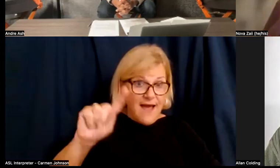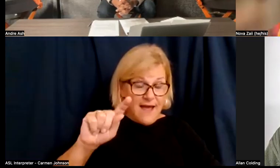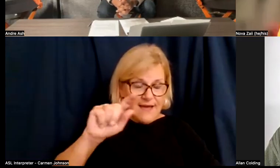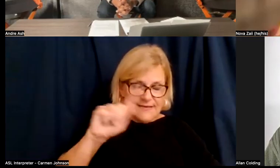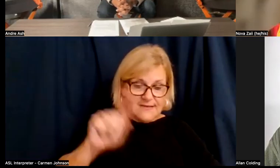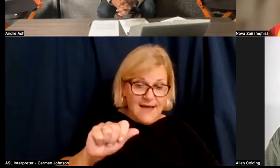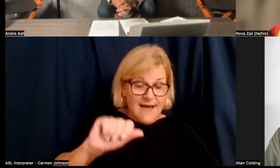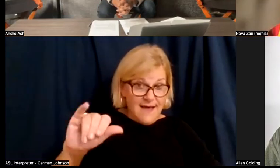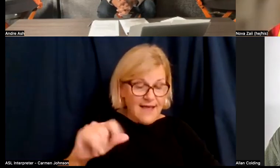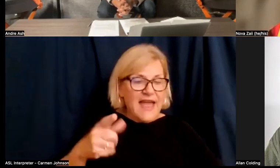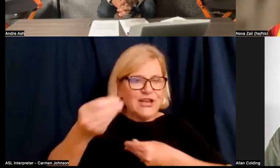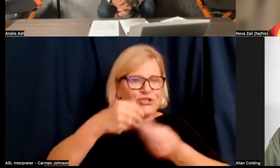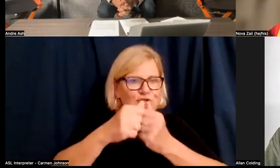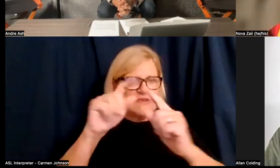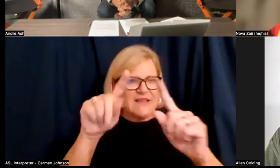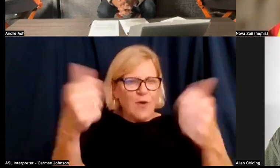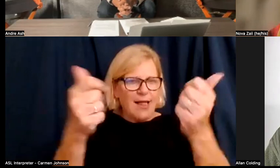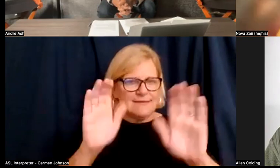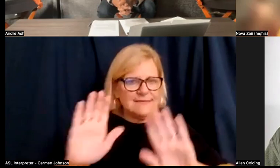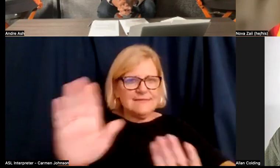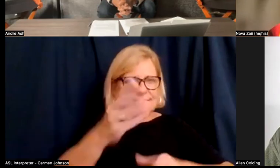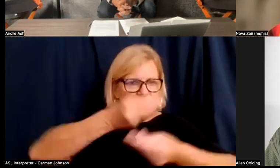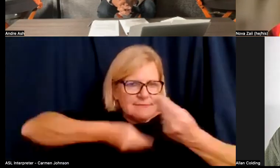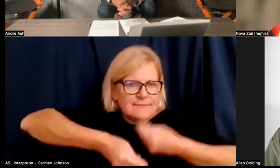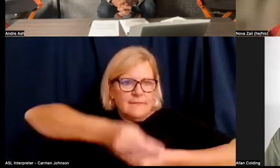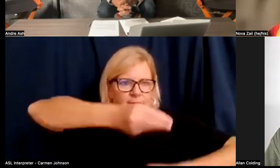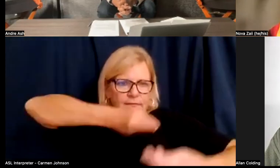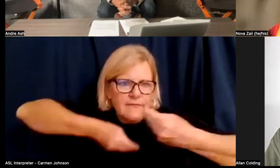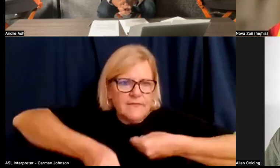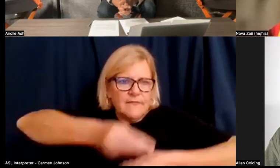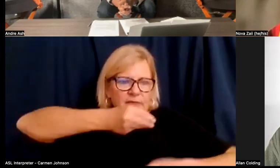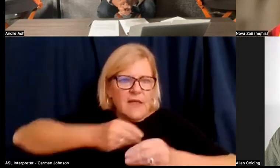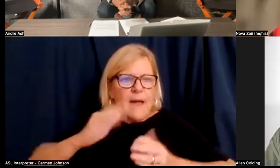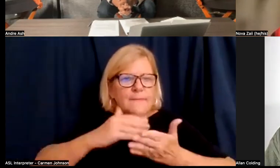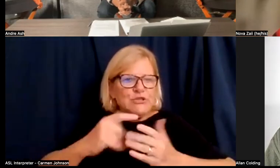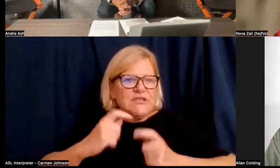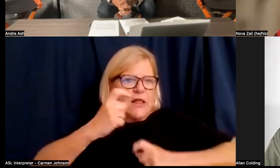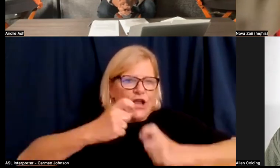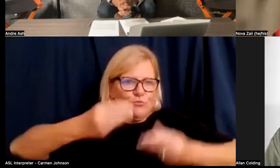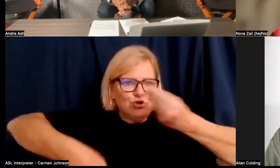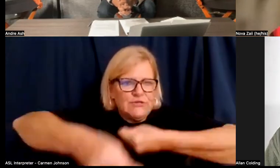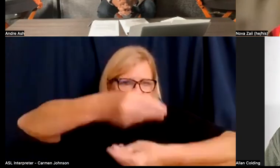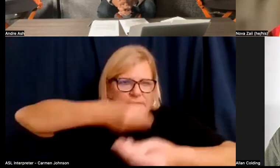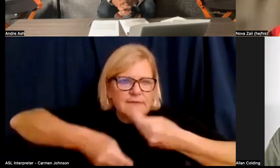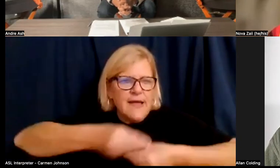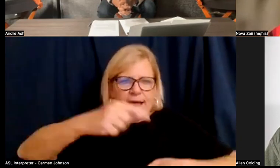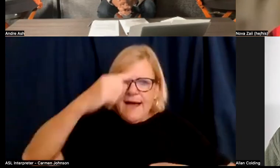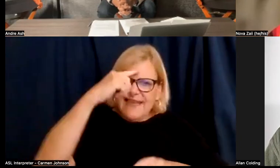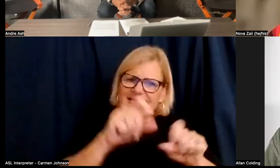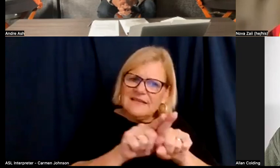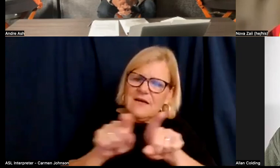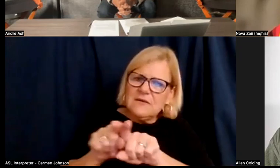and exchanging that with somebody else's ideas, musical contributions. And so I think that's also